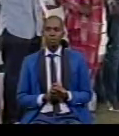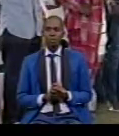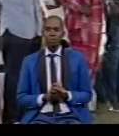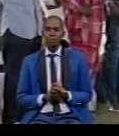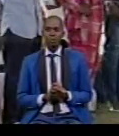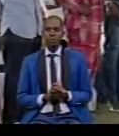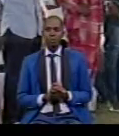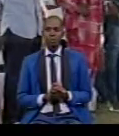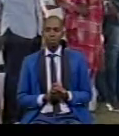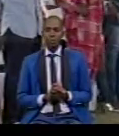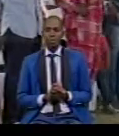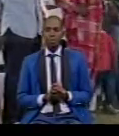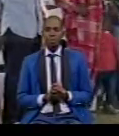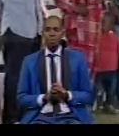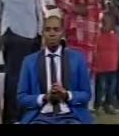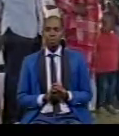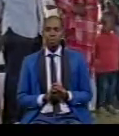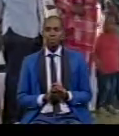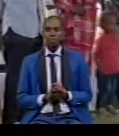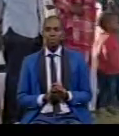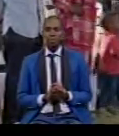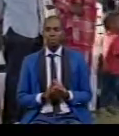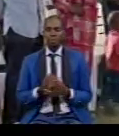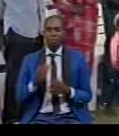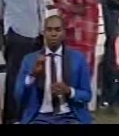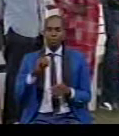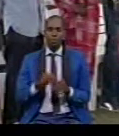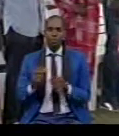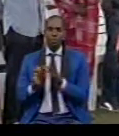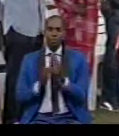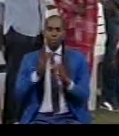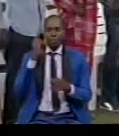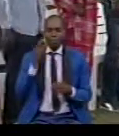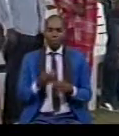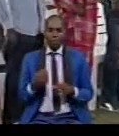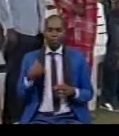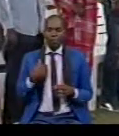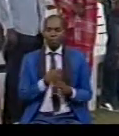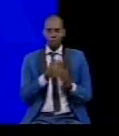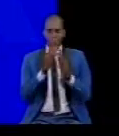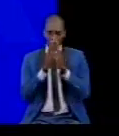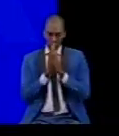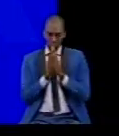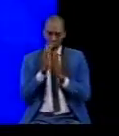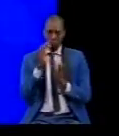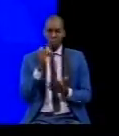In Jesus' mighty name, we pray.